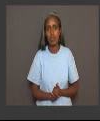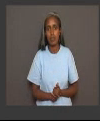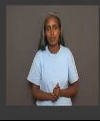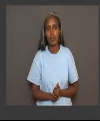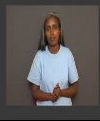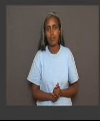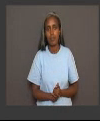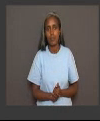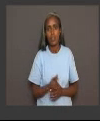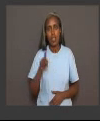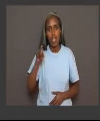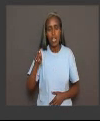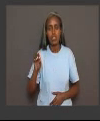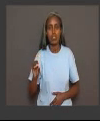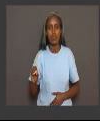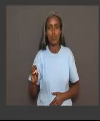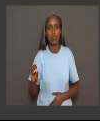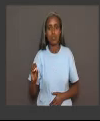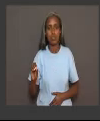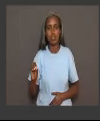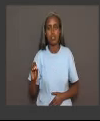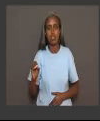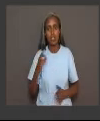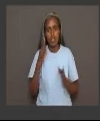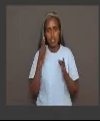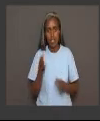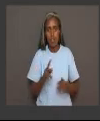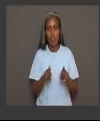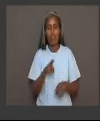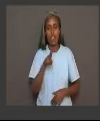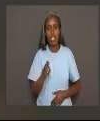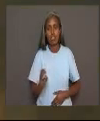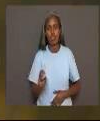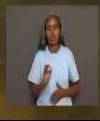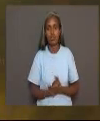at x naught, f of x naught.